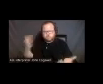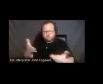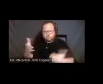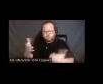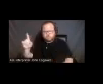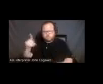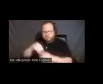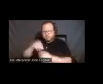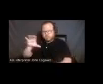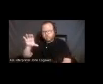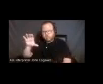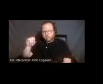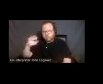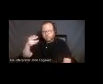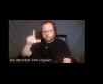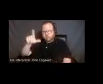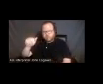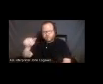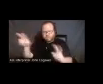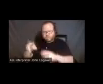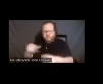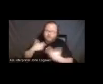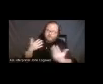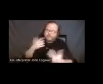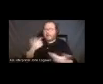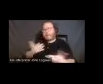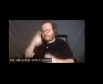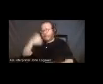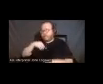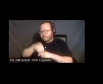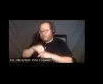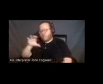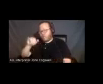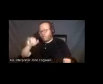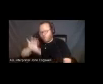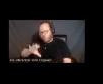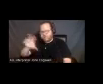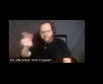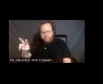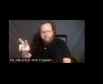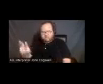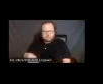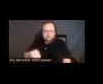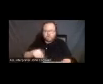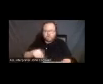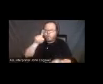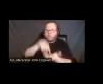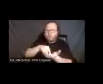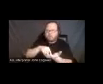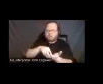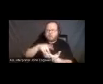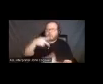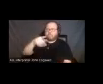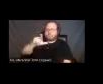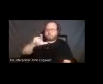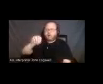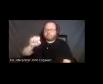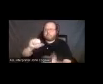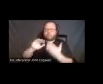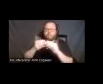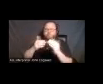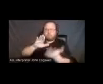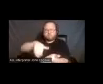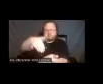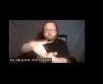the Coachella Valley area. I say here because I'm in the Coachella Valley area, in the Thousand Palms Community Center.